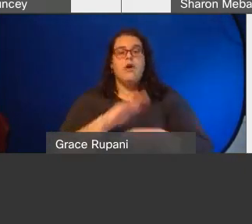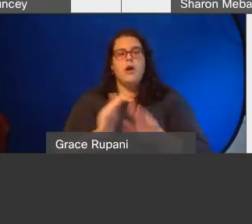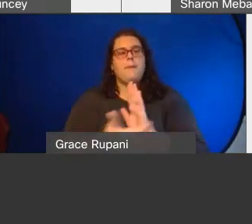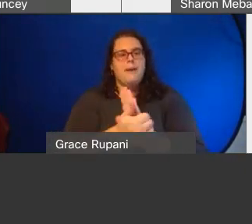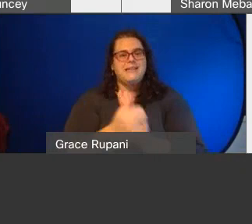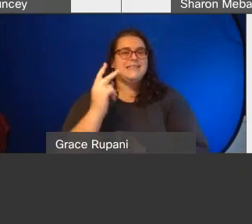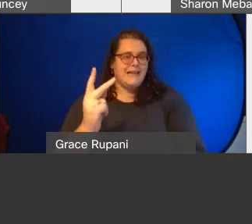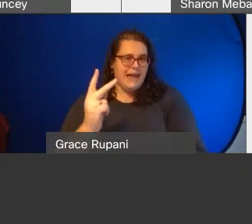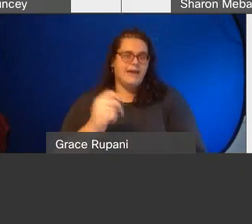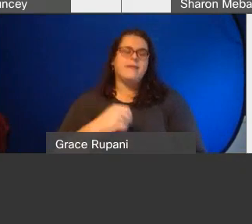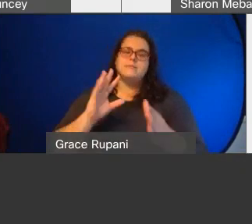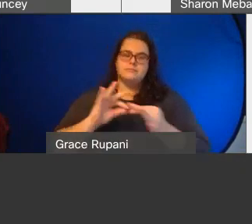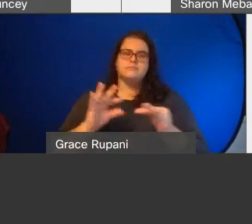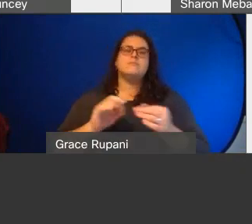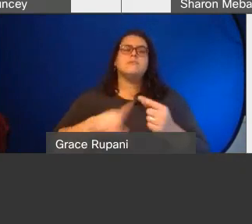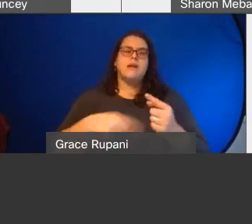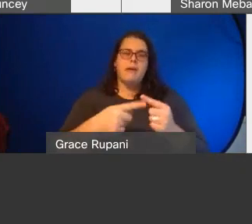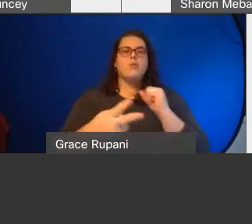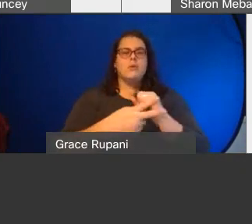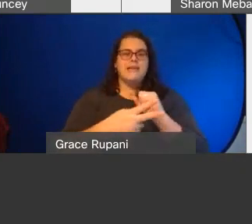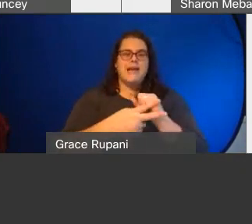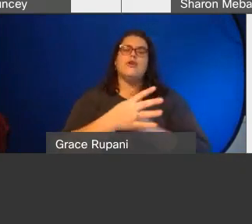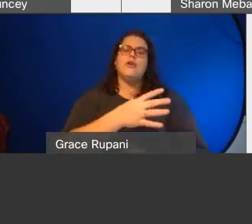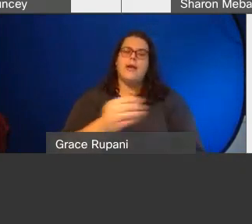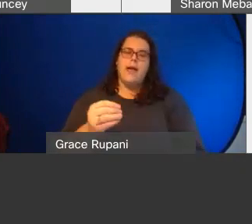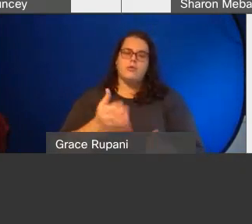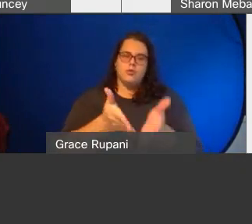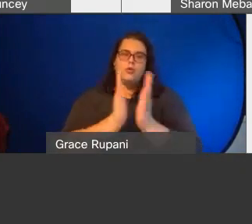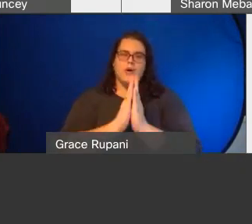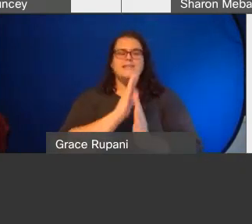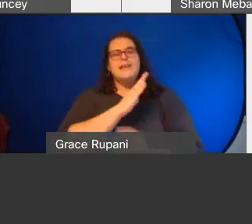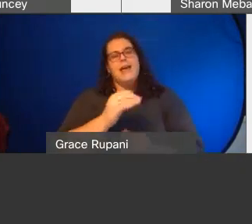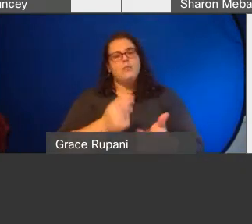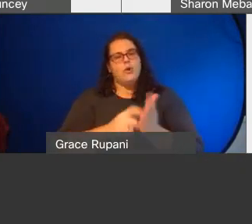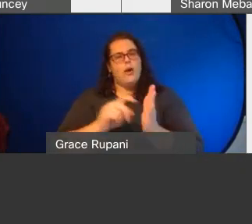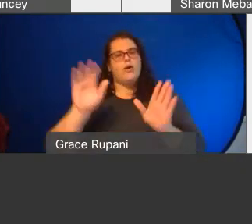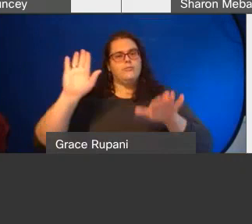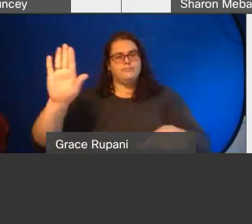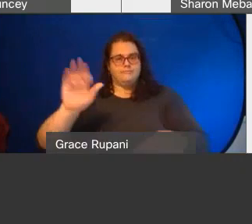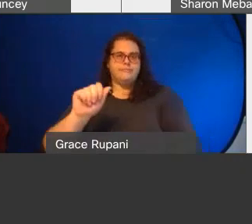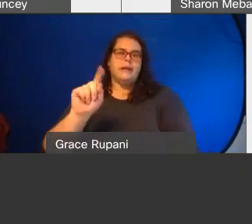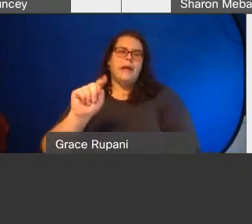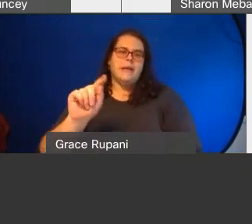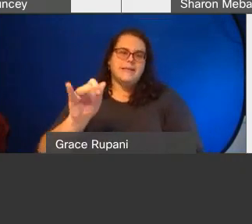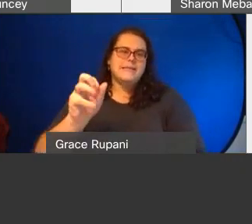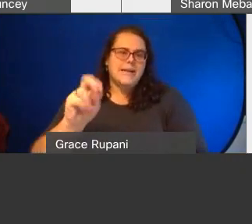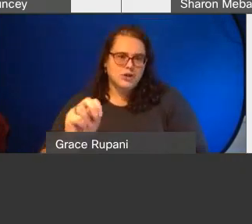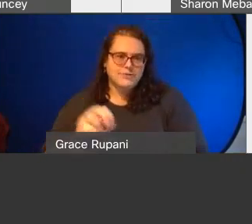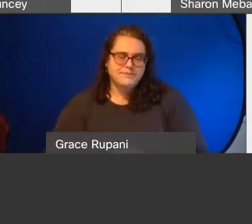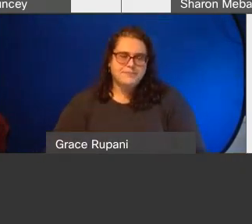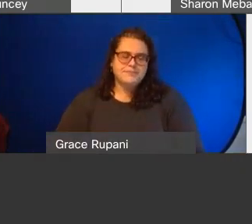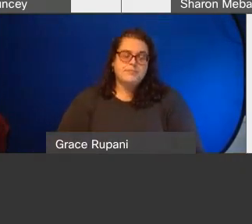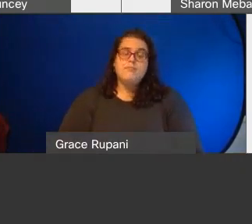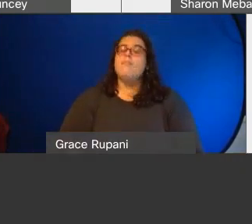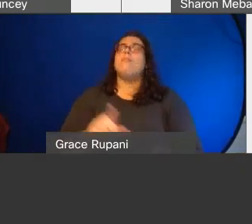deal with the retainer and request and require the attestation. The other thing is that it